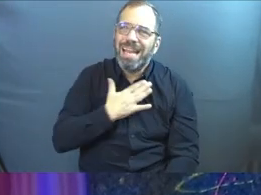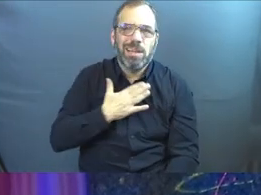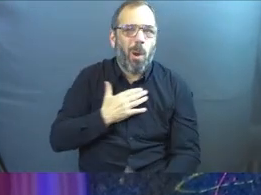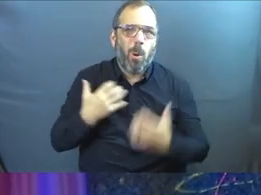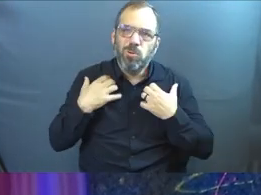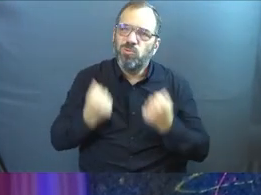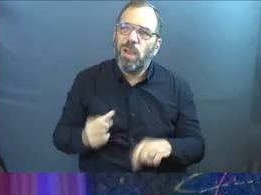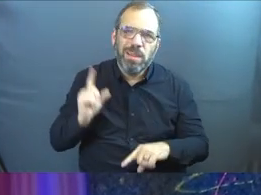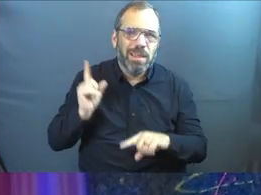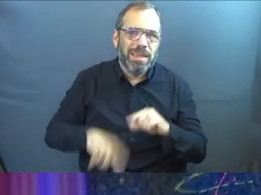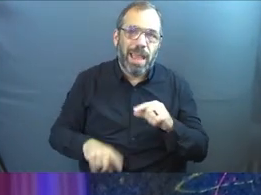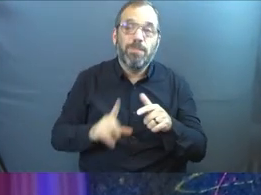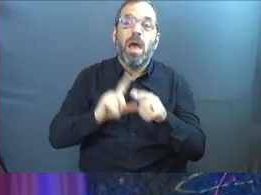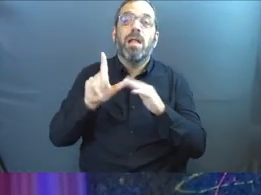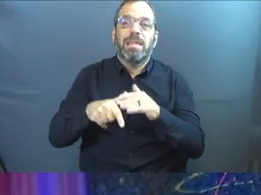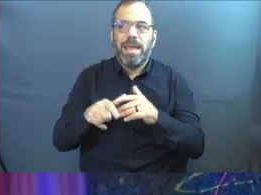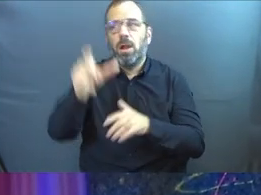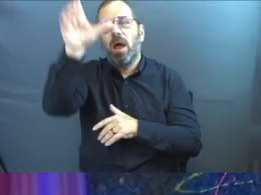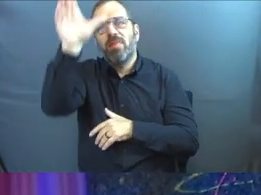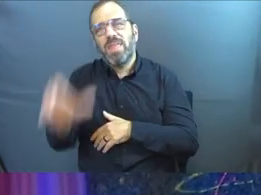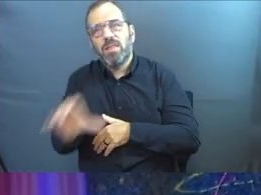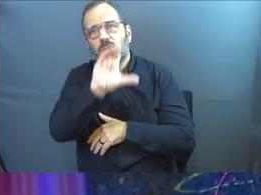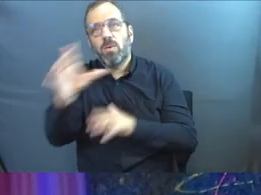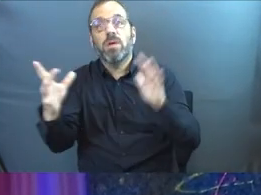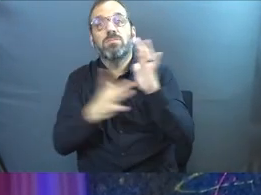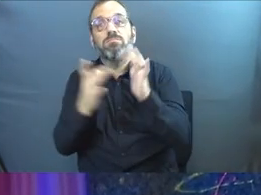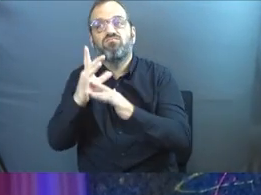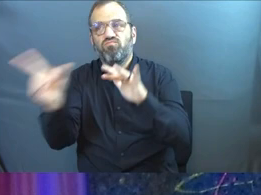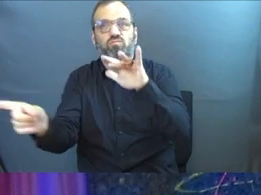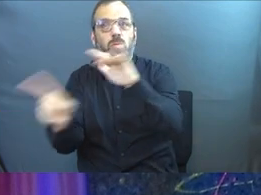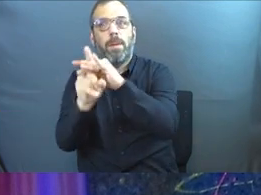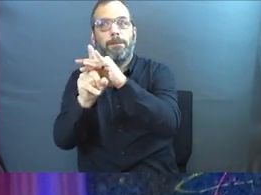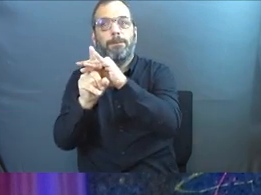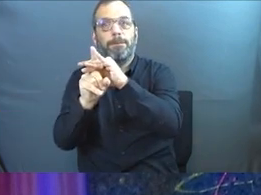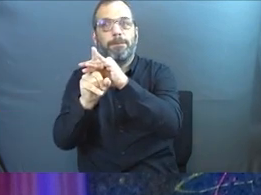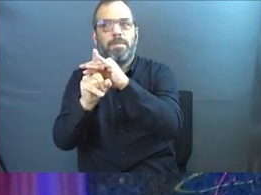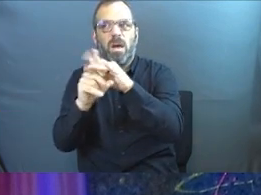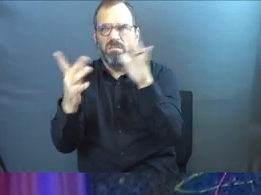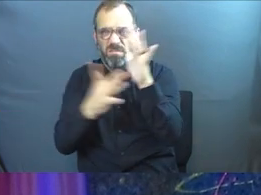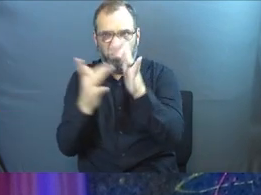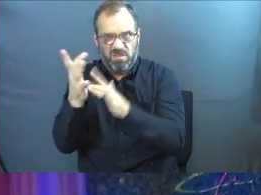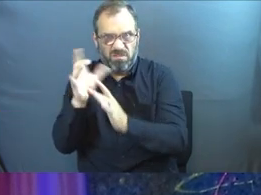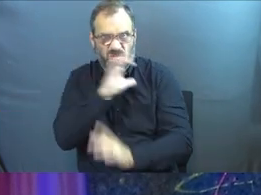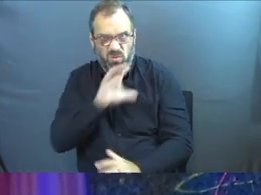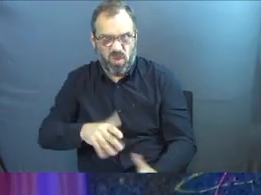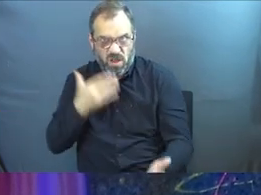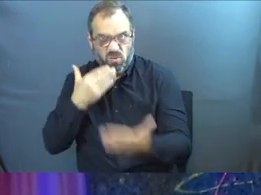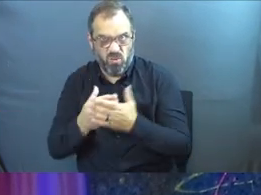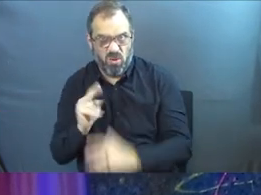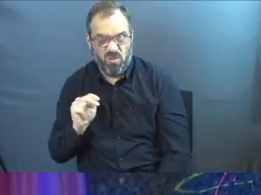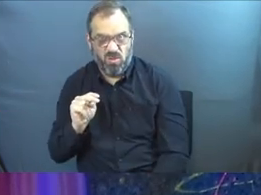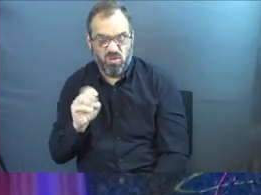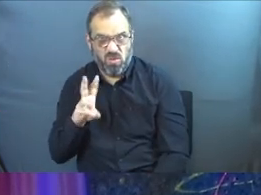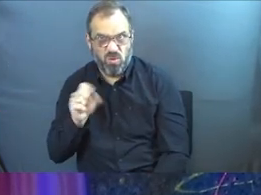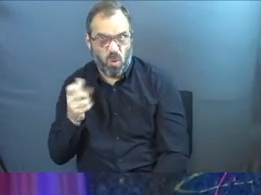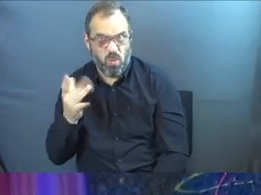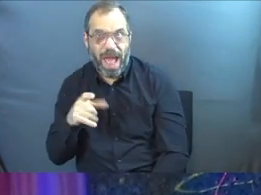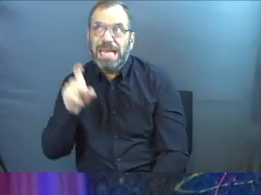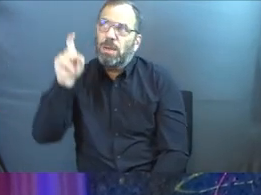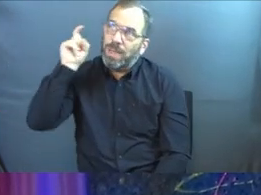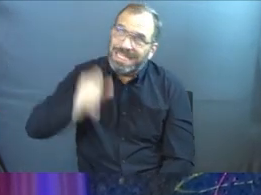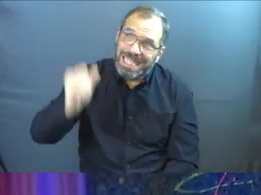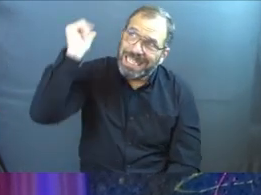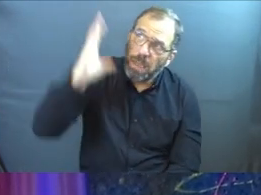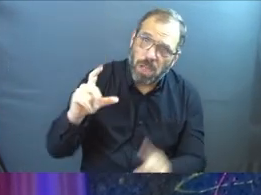steam. And so eventually the cross comes, Jesus Christ. And why is Jesus Christ good news? Because we